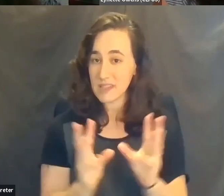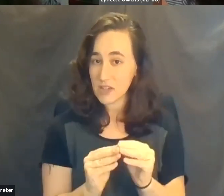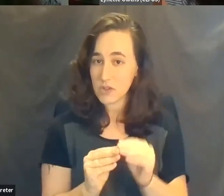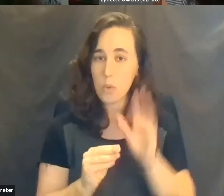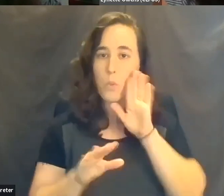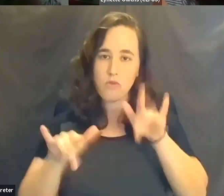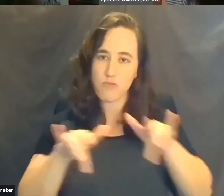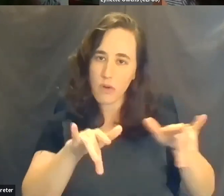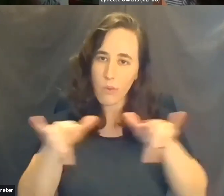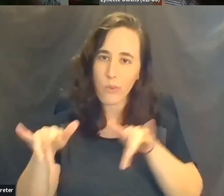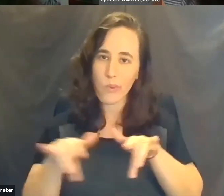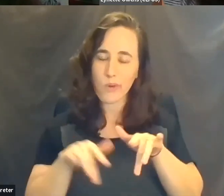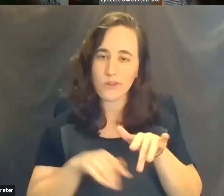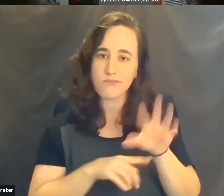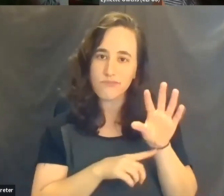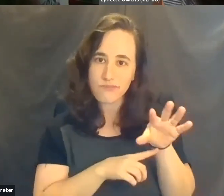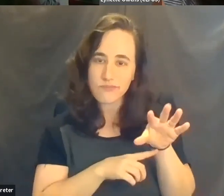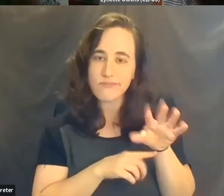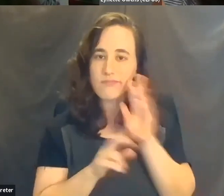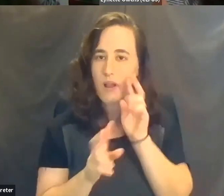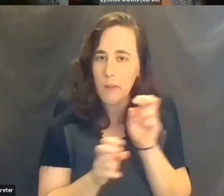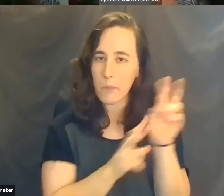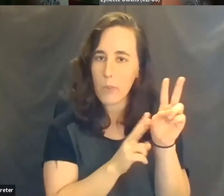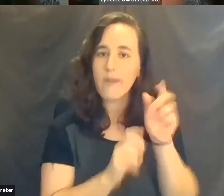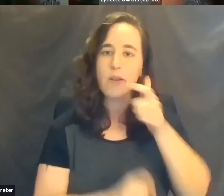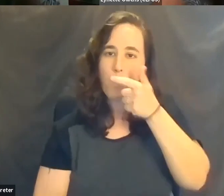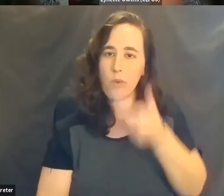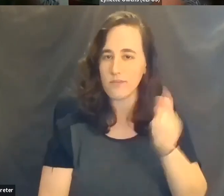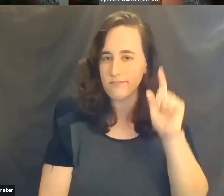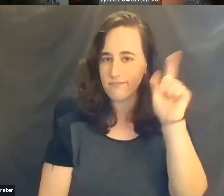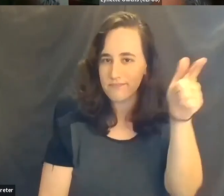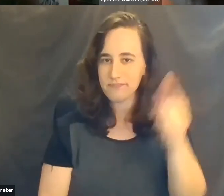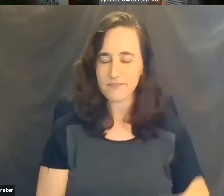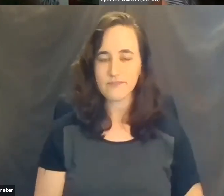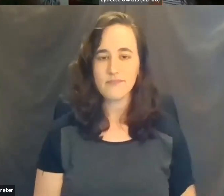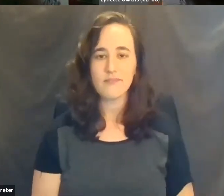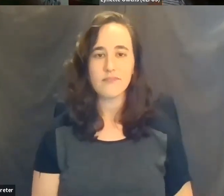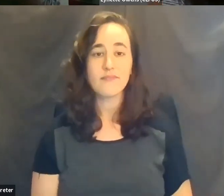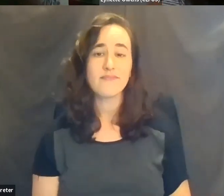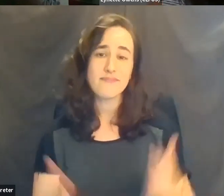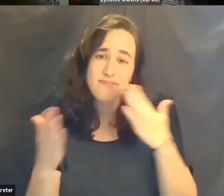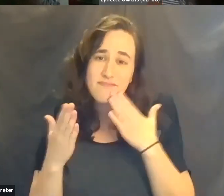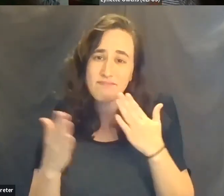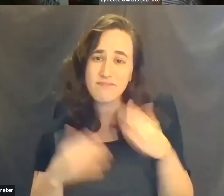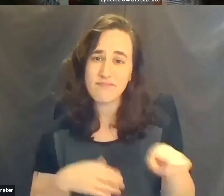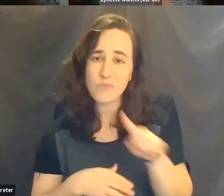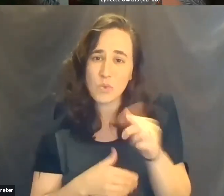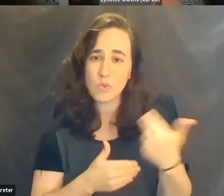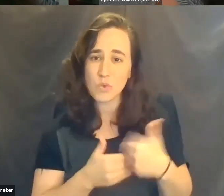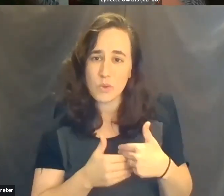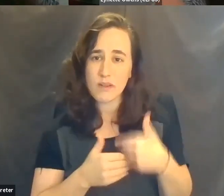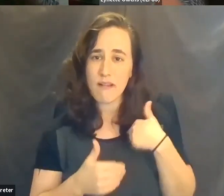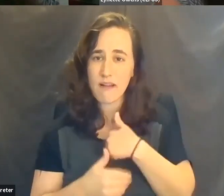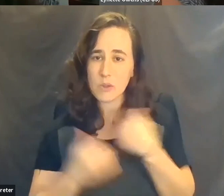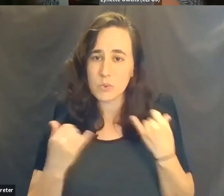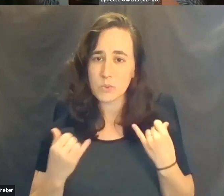conclude. And I finally want to thank everybody for joining us today to talk about this really important topic.